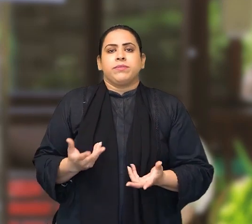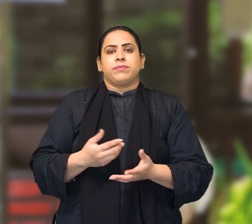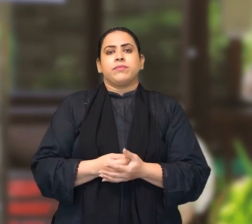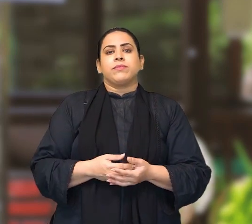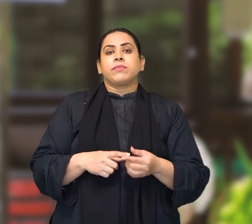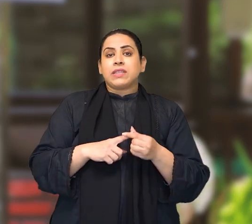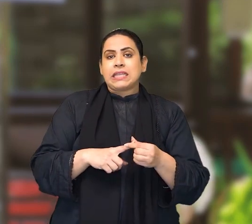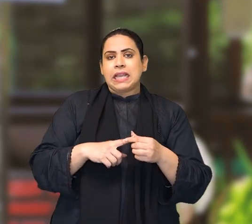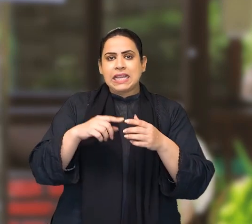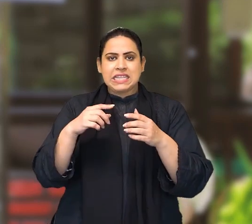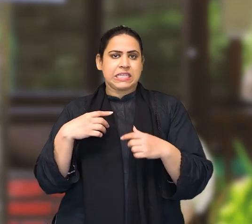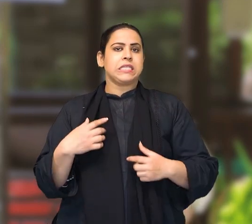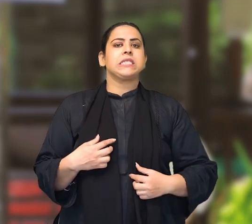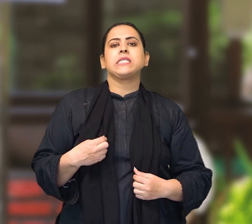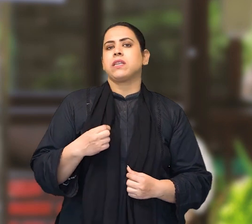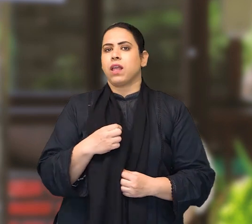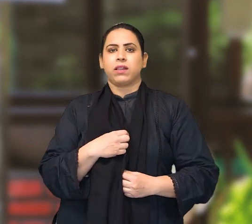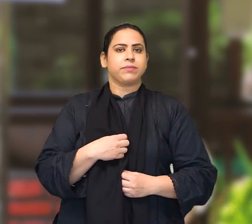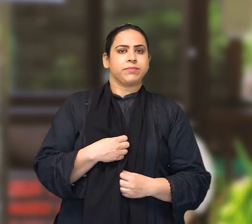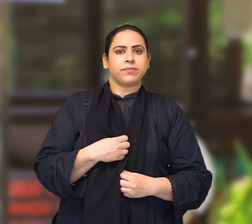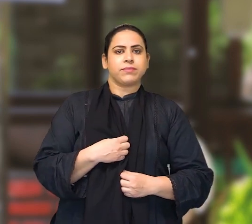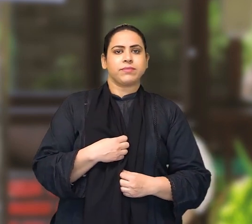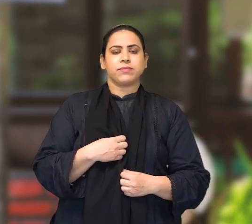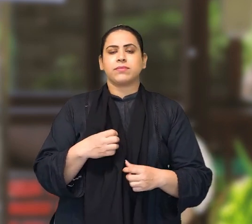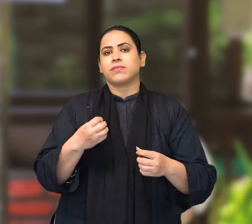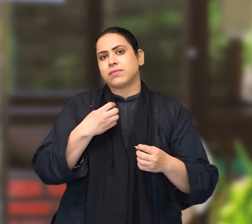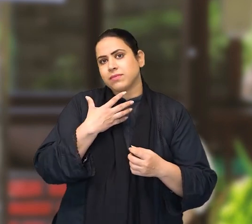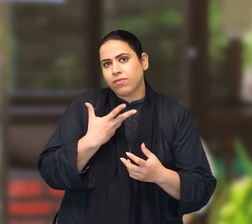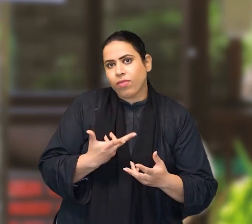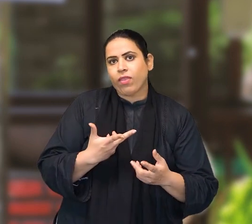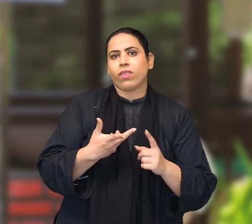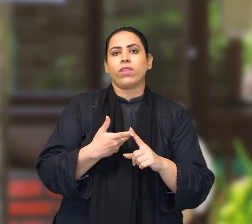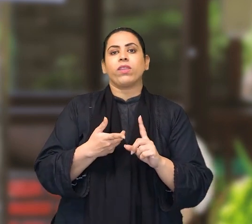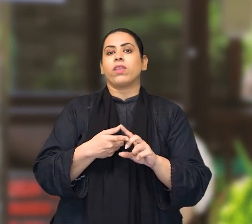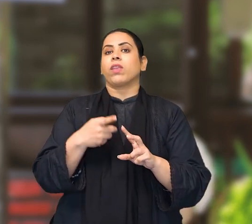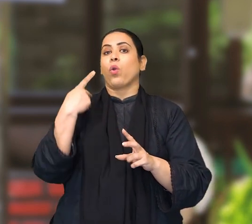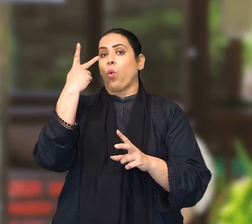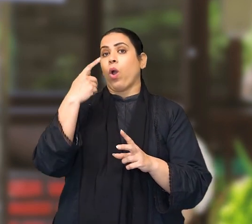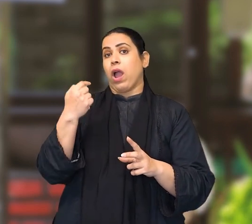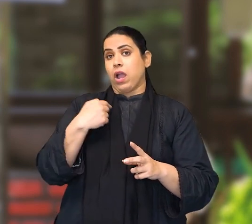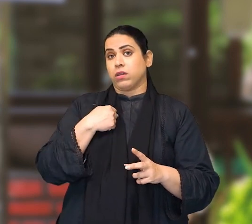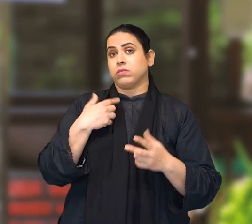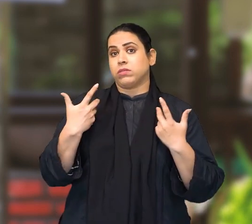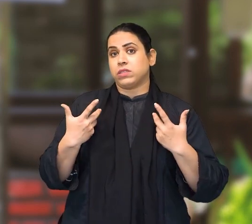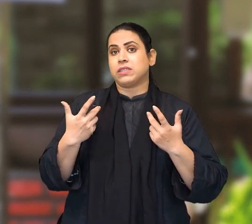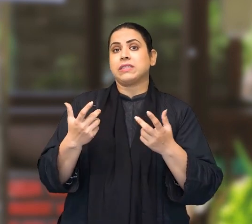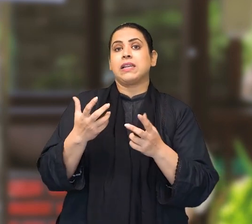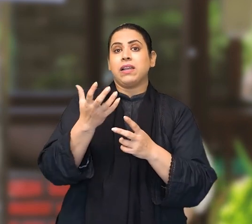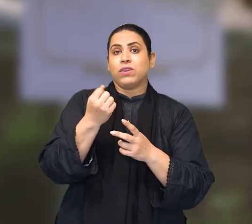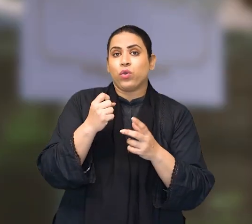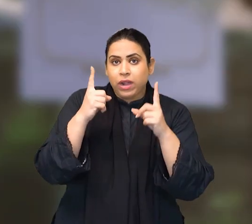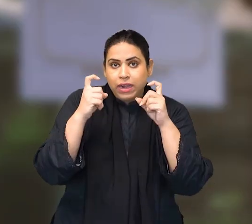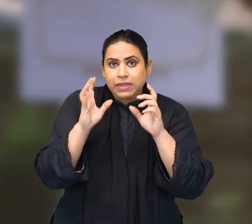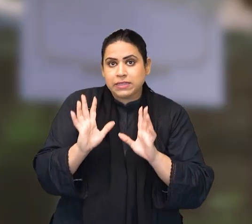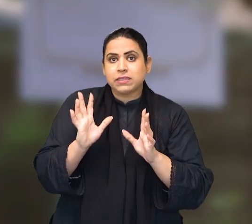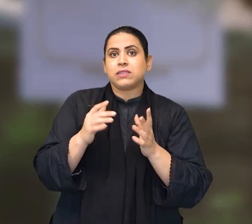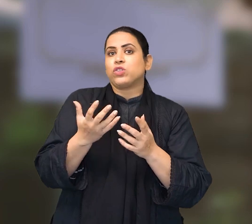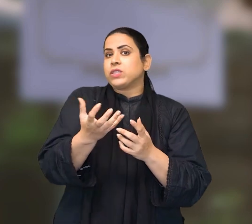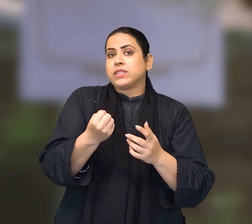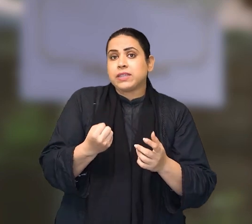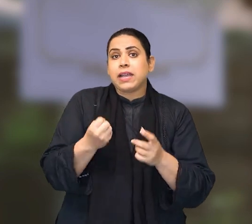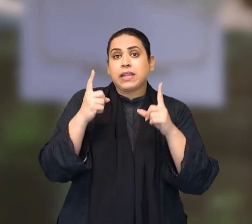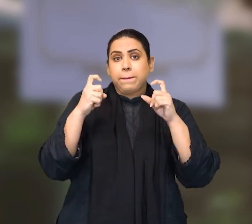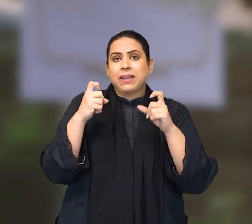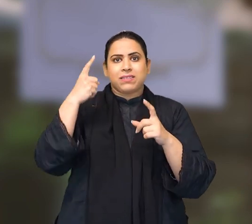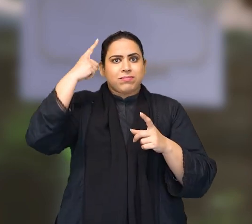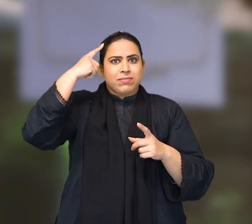some styles happening now. There are some clients who are looking forward to get their pictures in black and